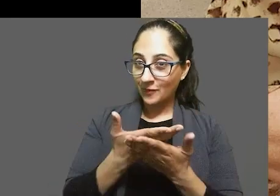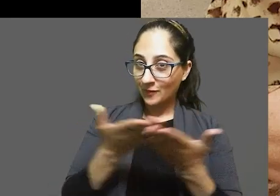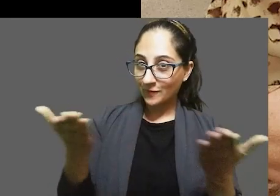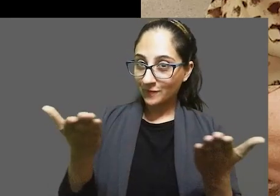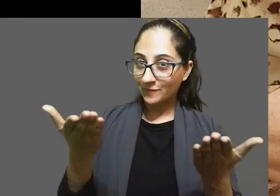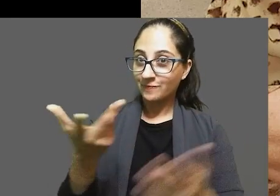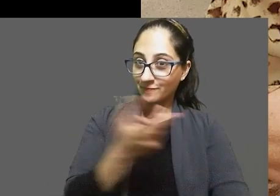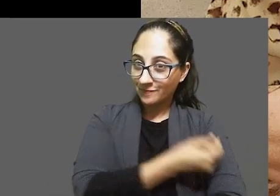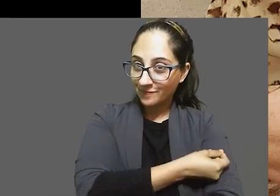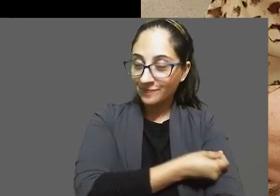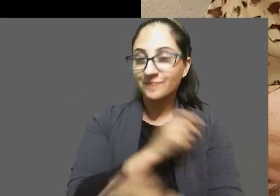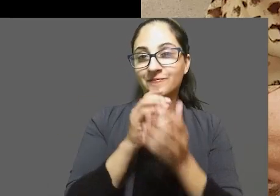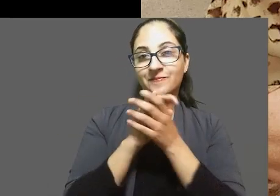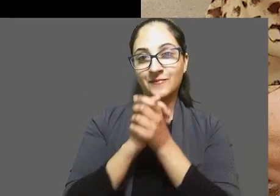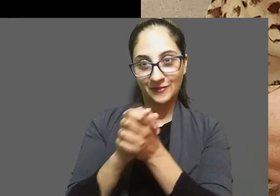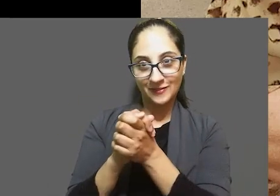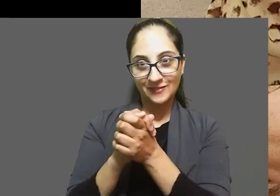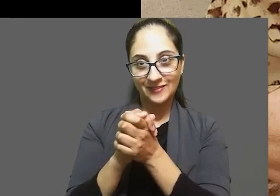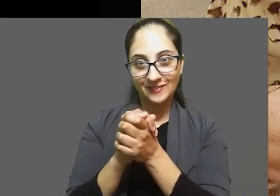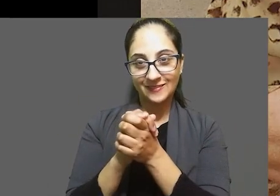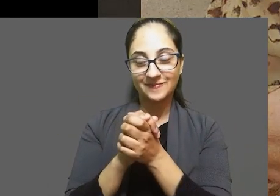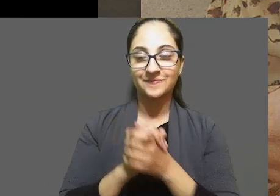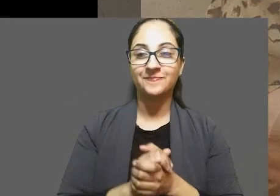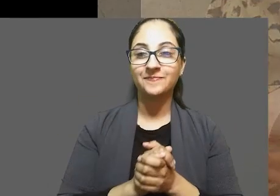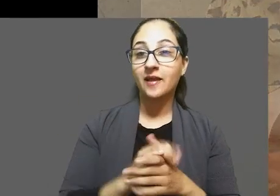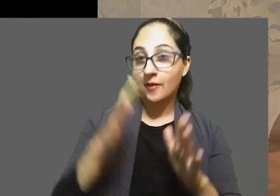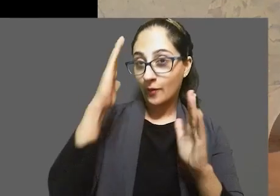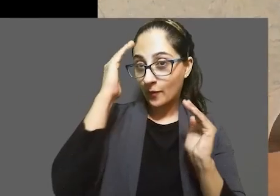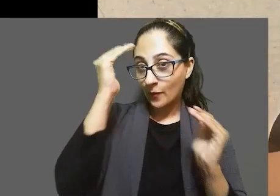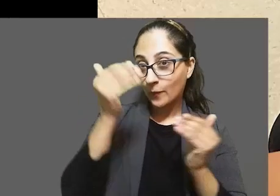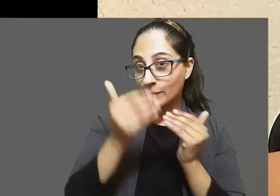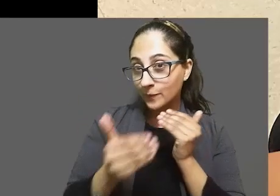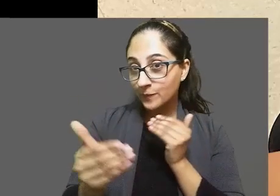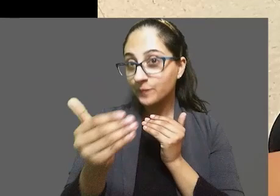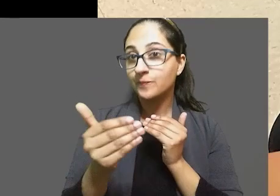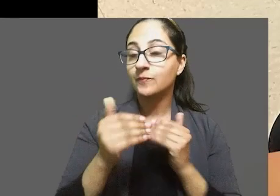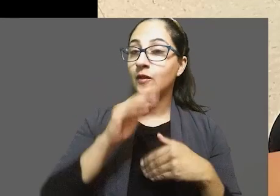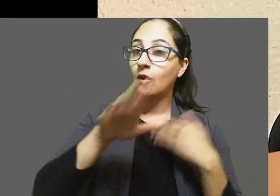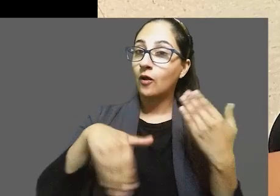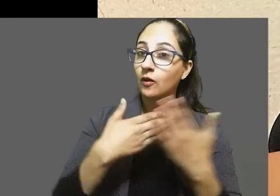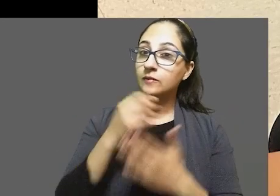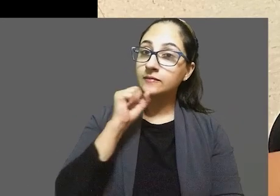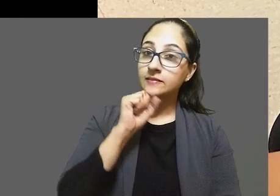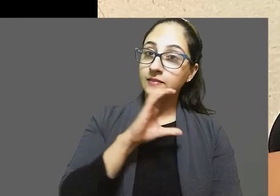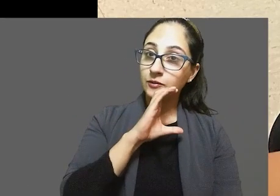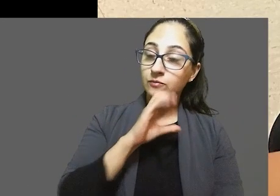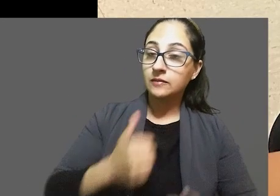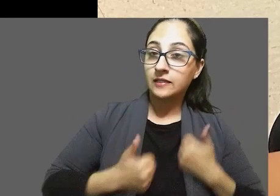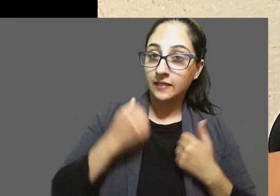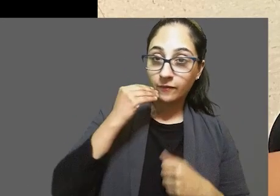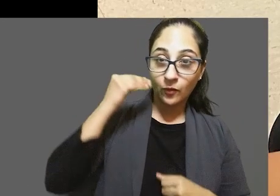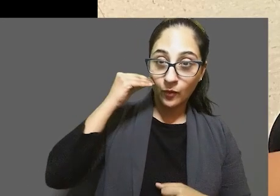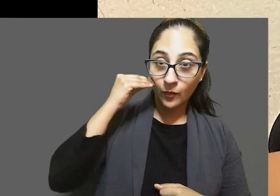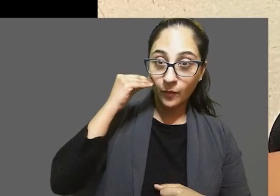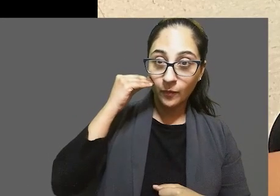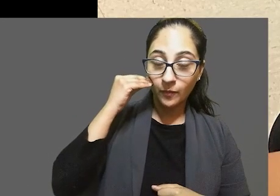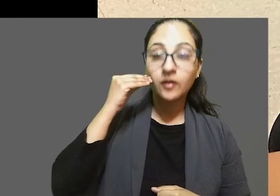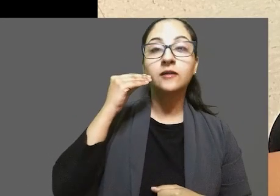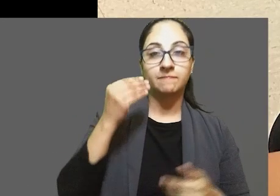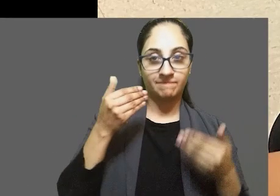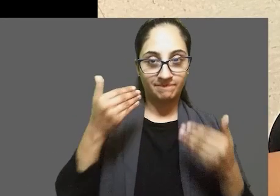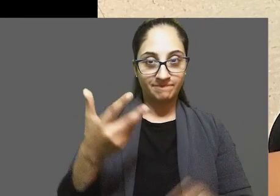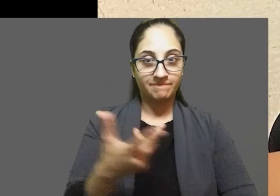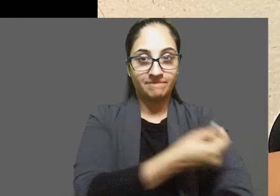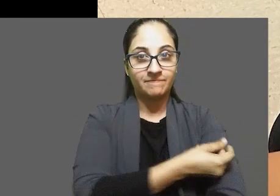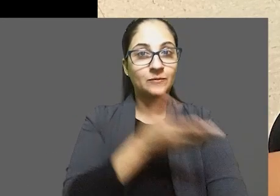country who are living at home will have an opportunity to get their first dose soon. It is a significant milestone and wonderful